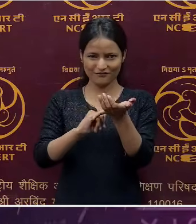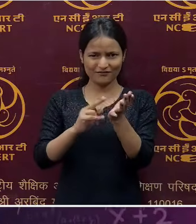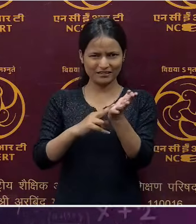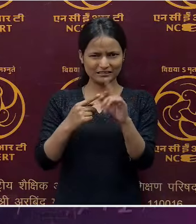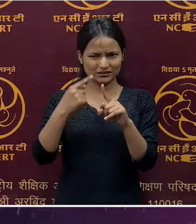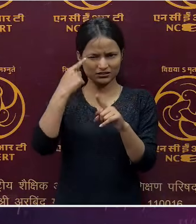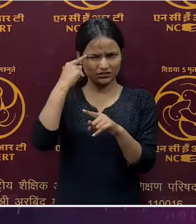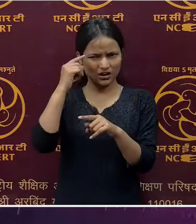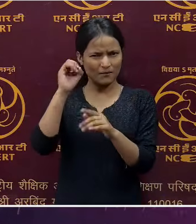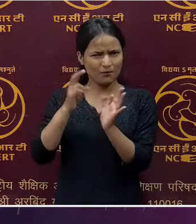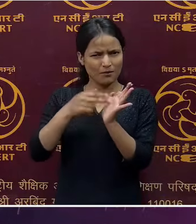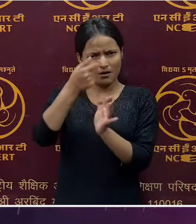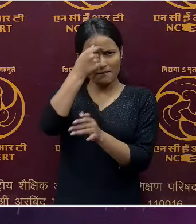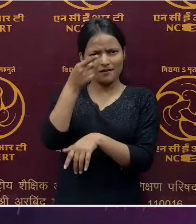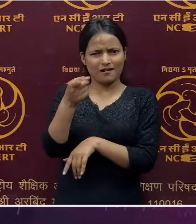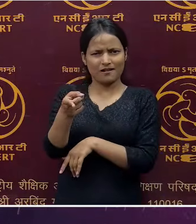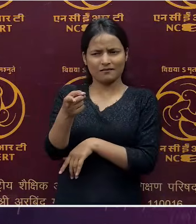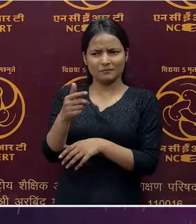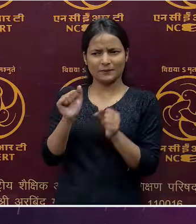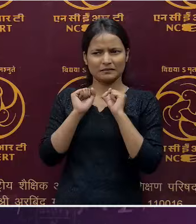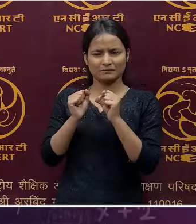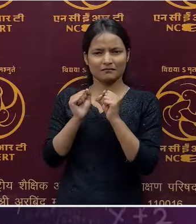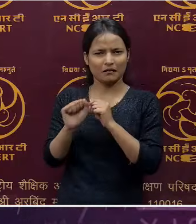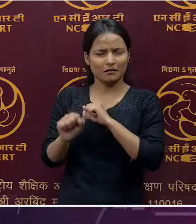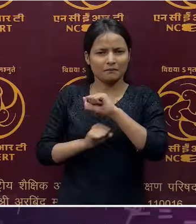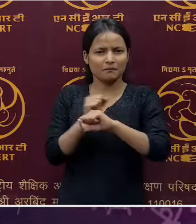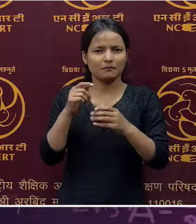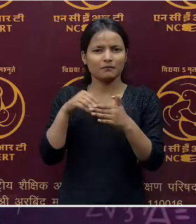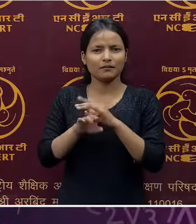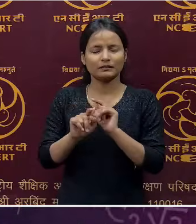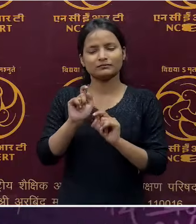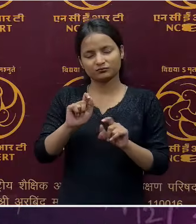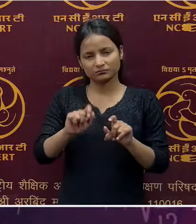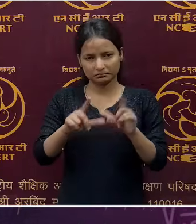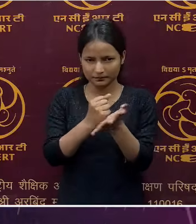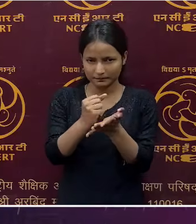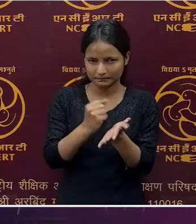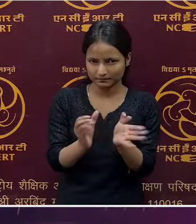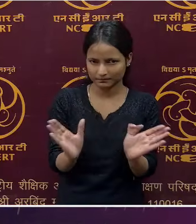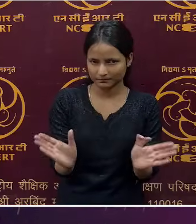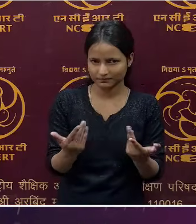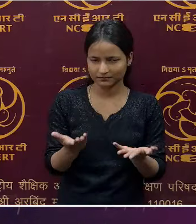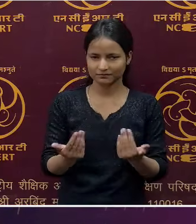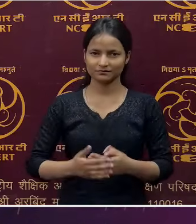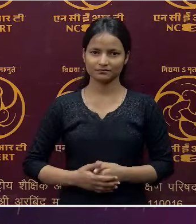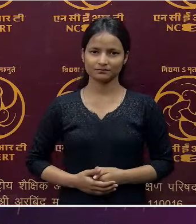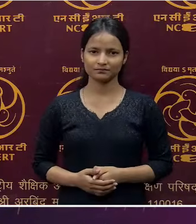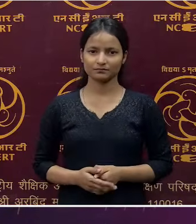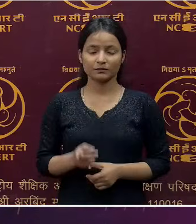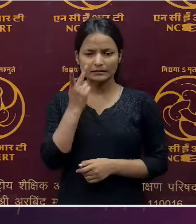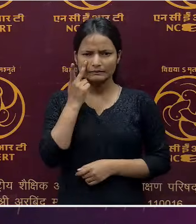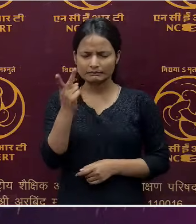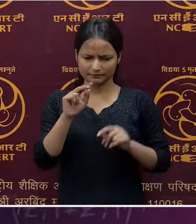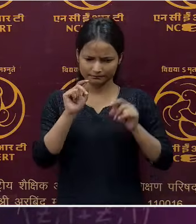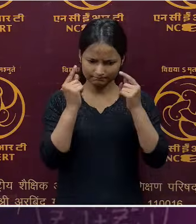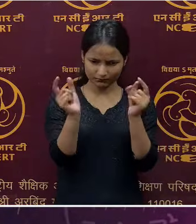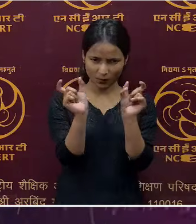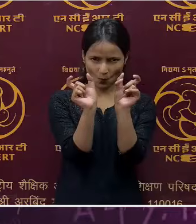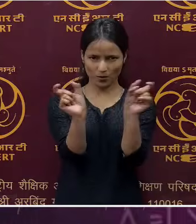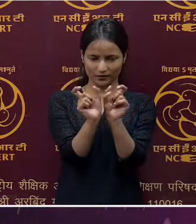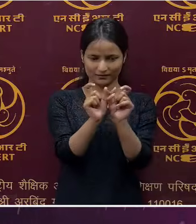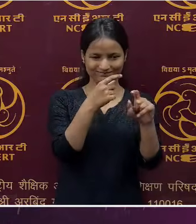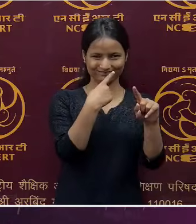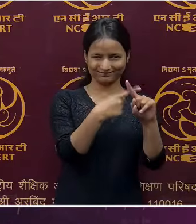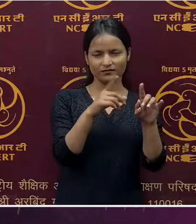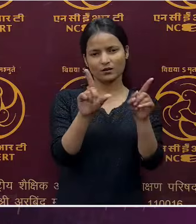going to explore here? Same procedure is given. Click on the place bulbs, make connections. Now we have to do